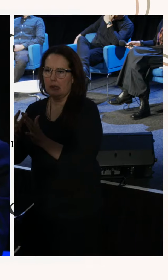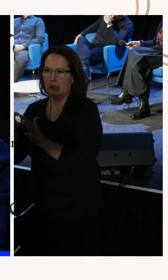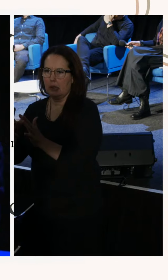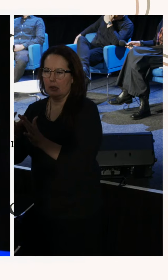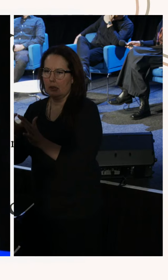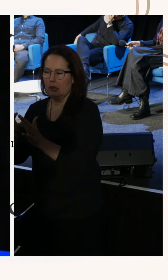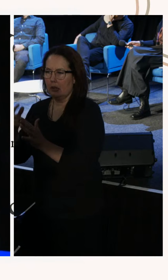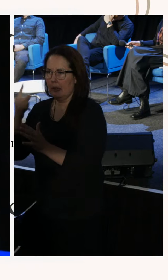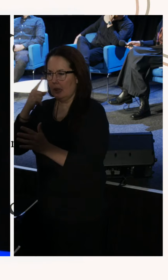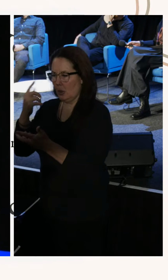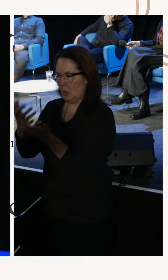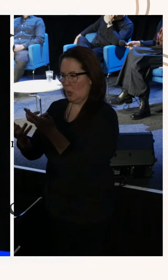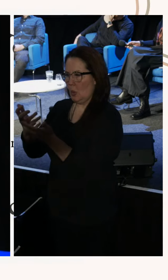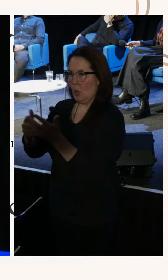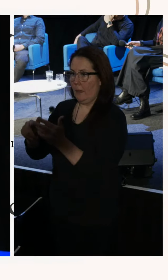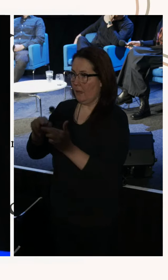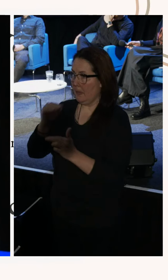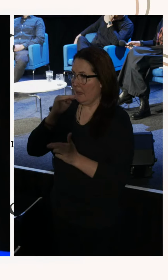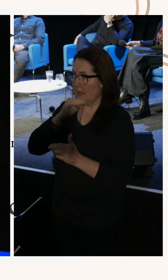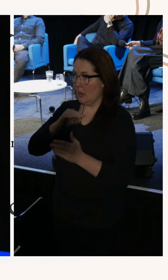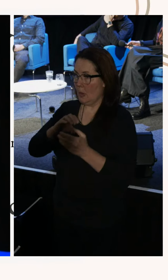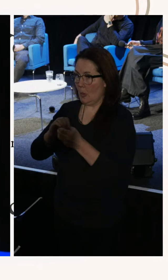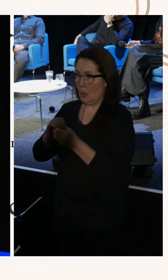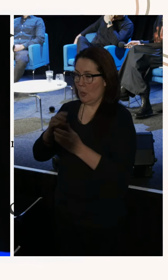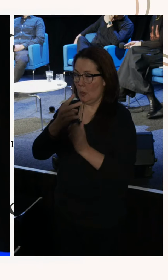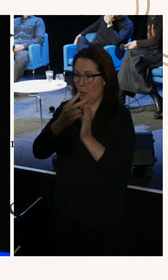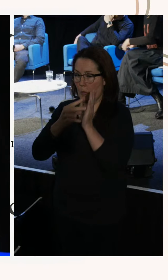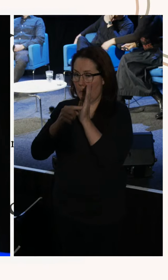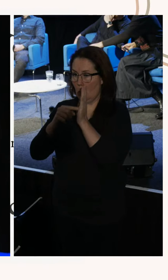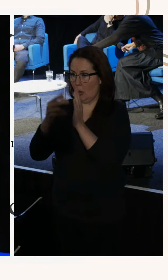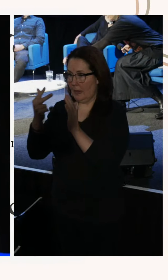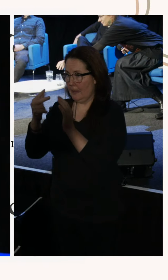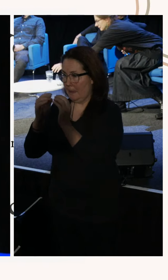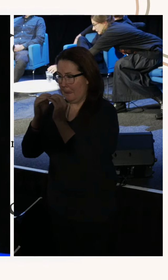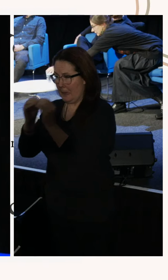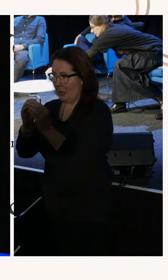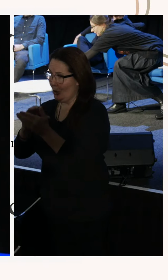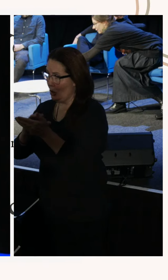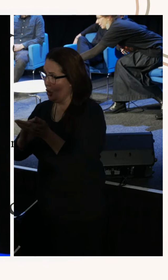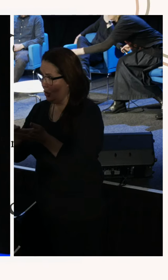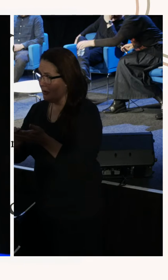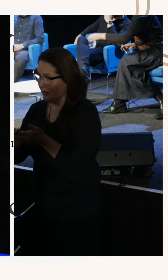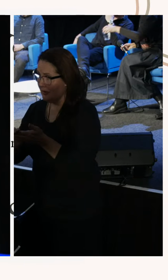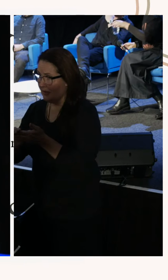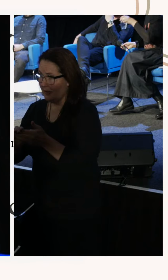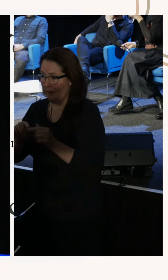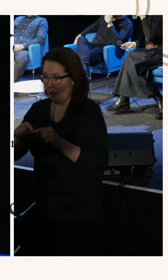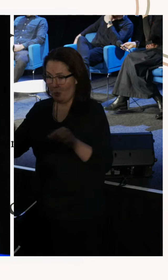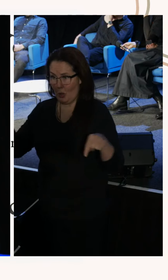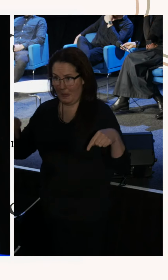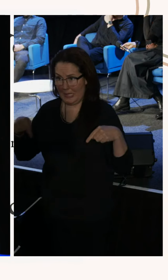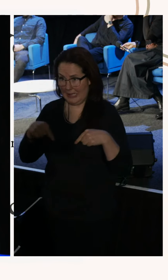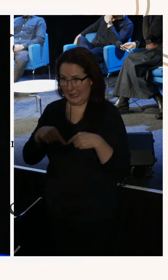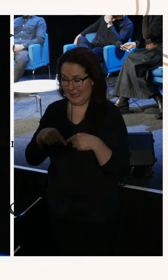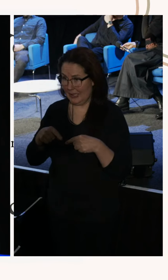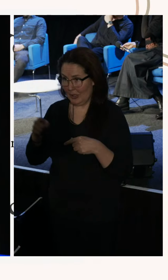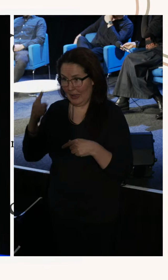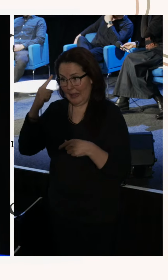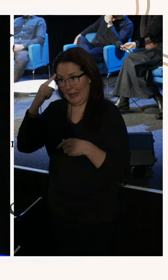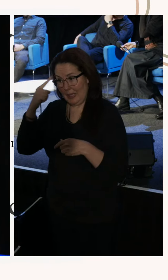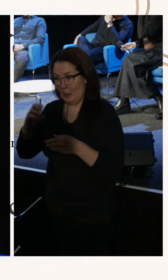Melbourne owns $2.8 billion worth of property. So if you think that sovereignty was